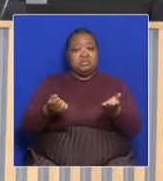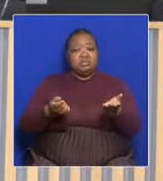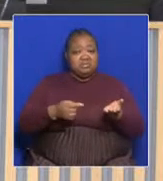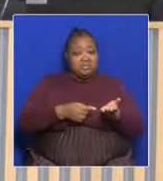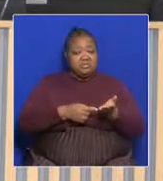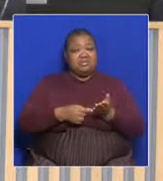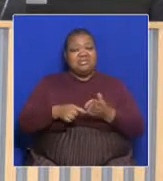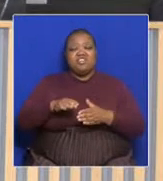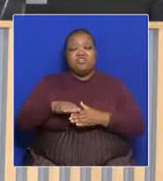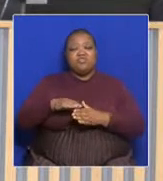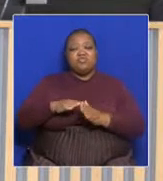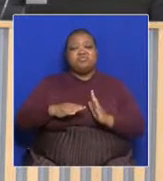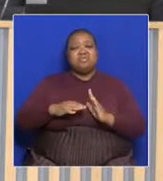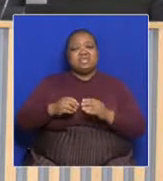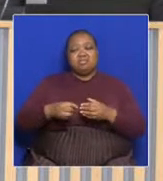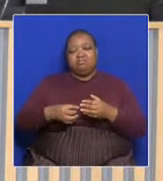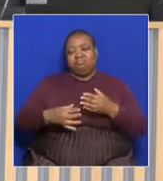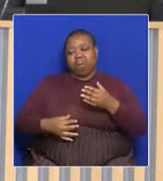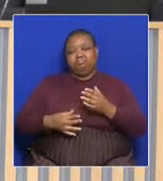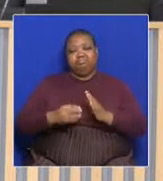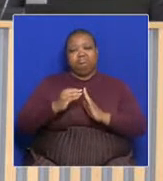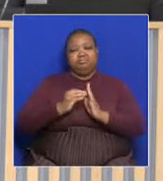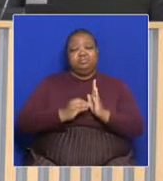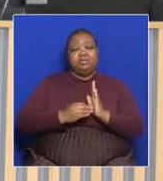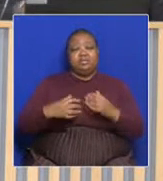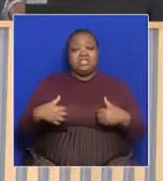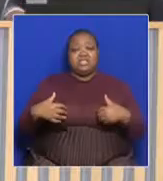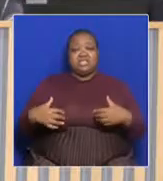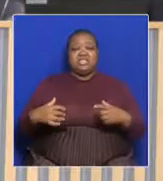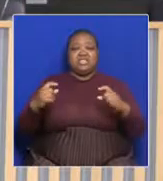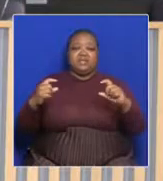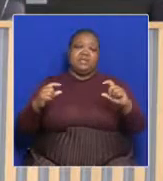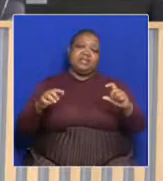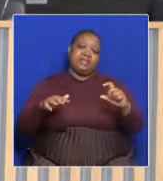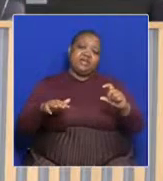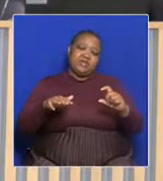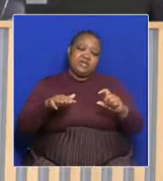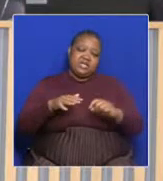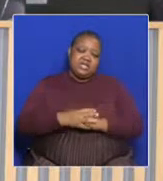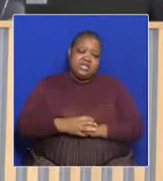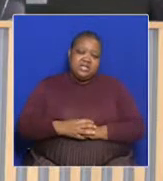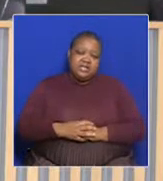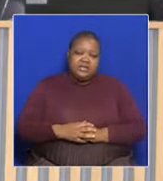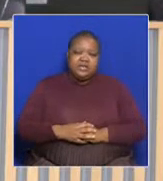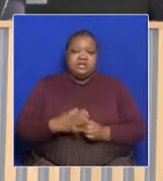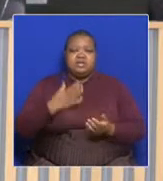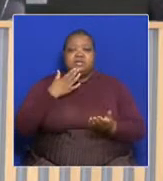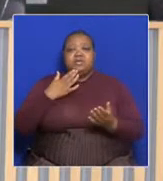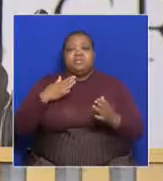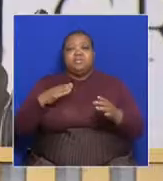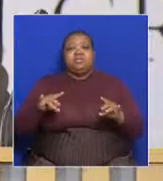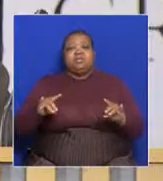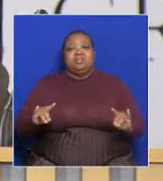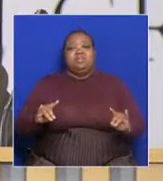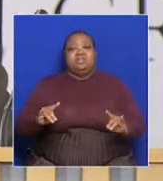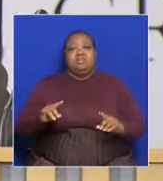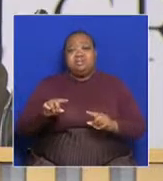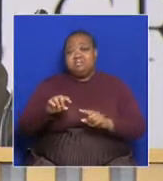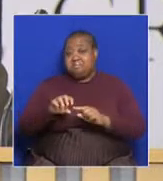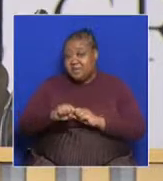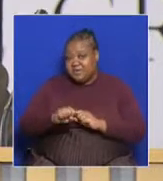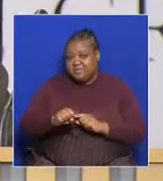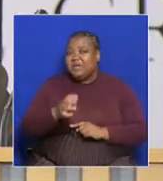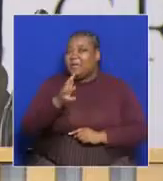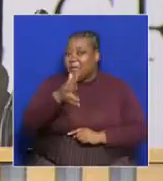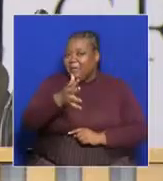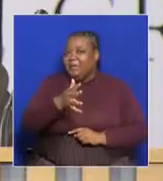mentioned, Absolutely. starting from paragraph 19. Thank you. Yes. So we will catch you when we need to catch you, but when